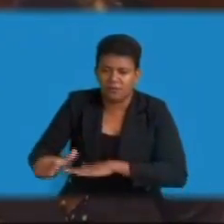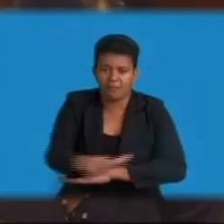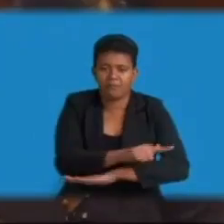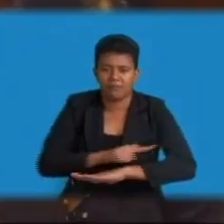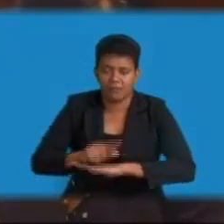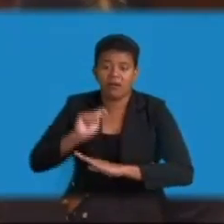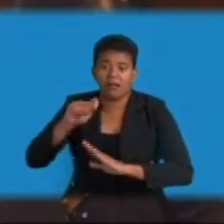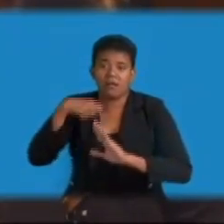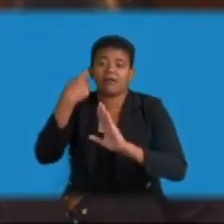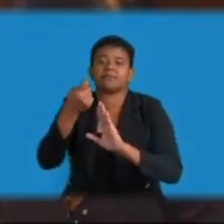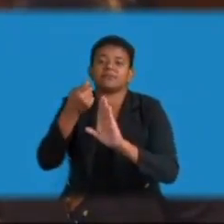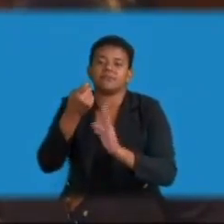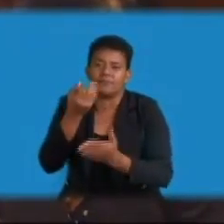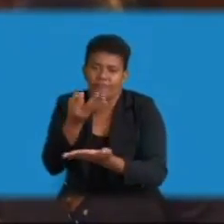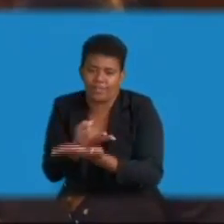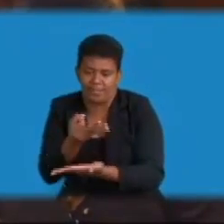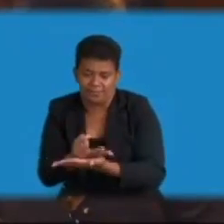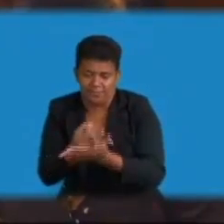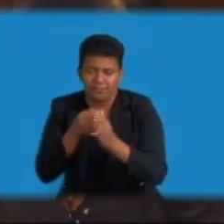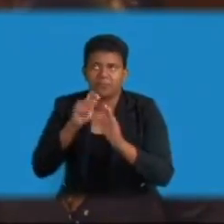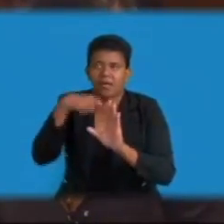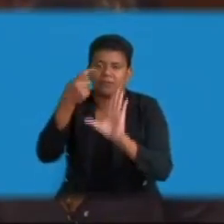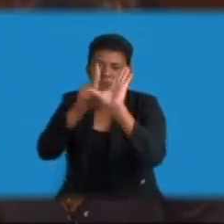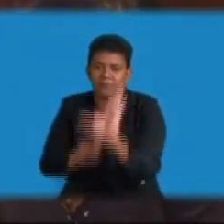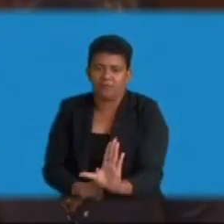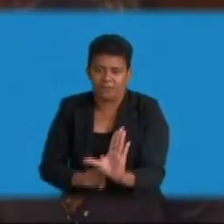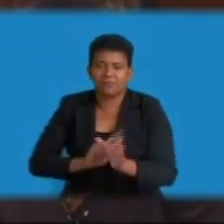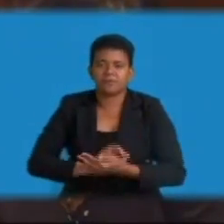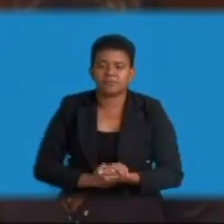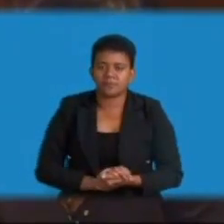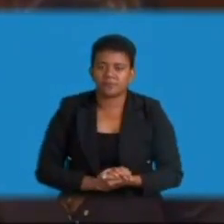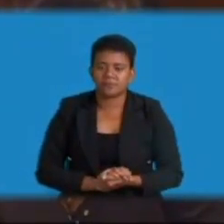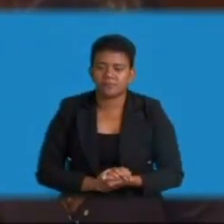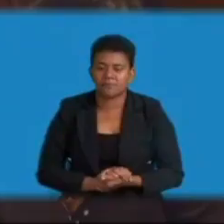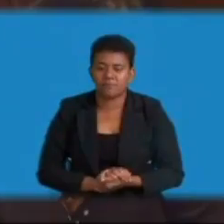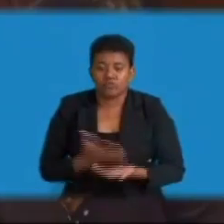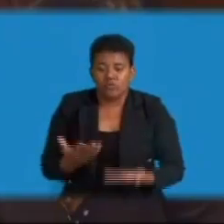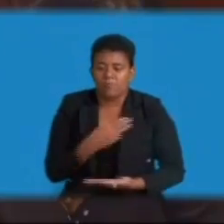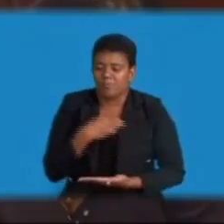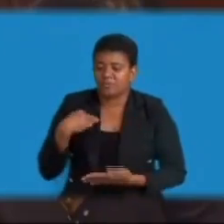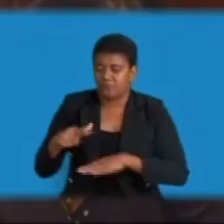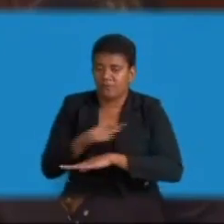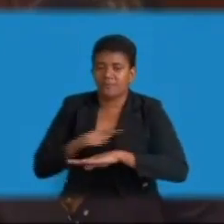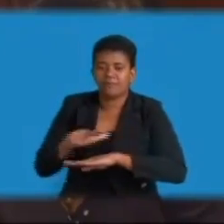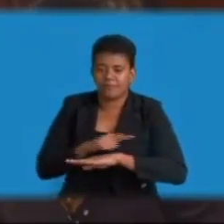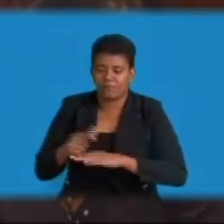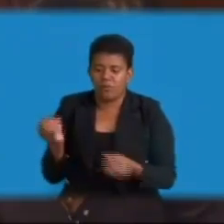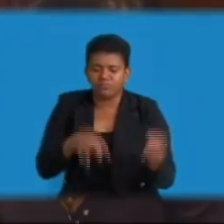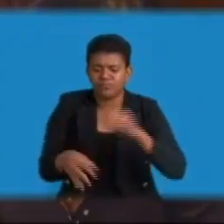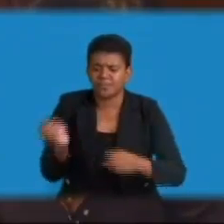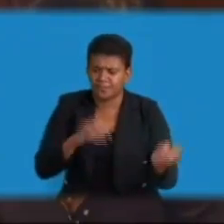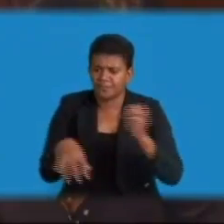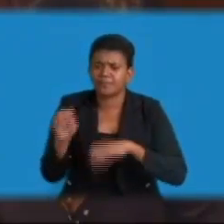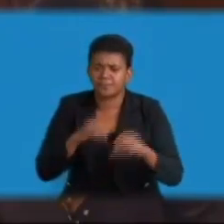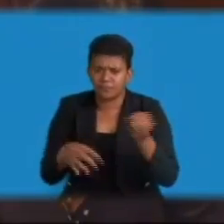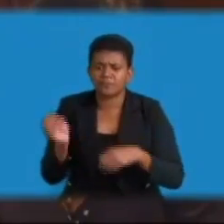next financial year. Madam Speaker, furthermore, the Ministry of Land's contribution towards the government's Look North policy is